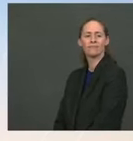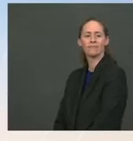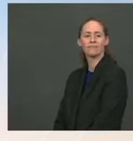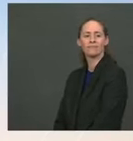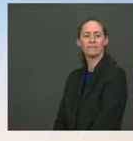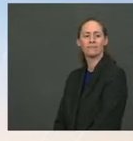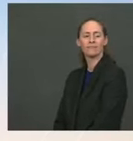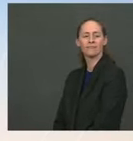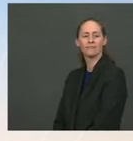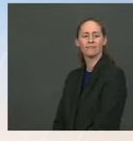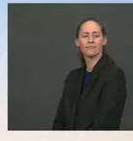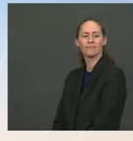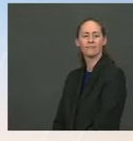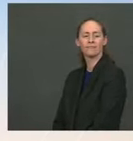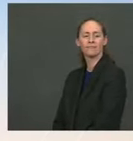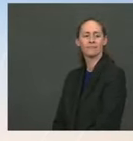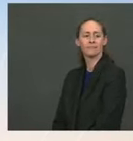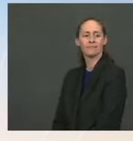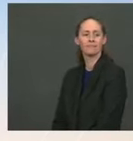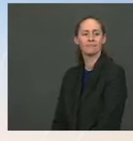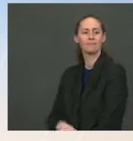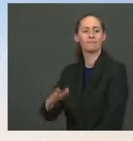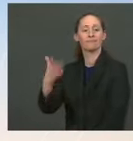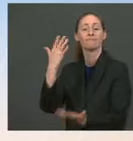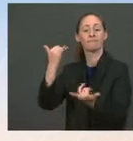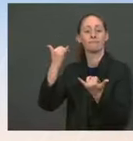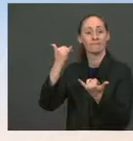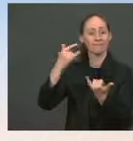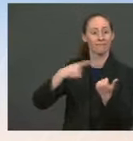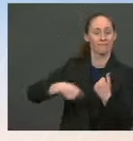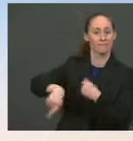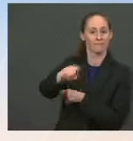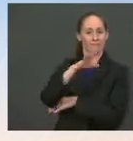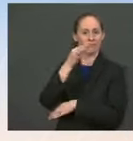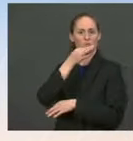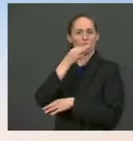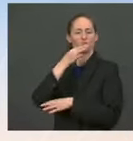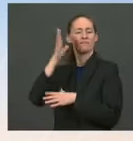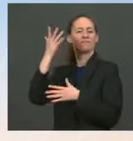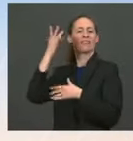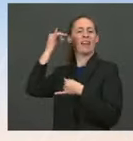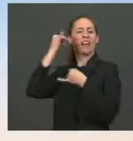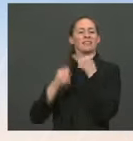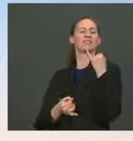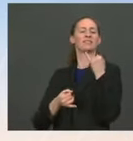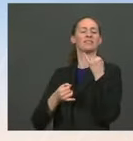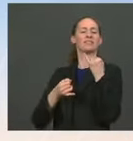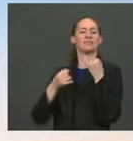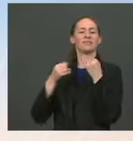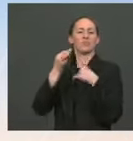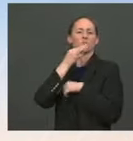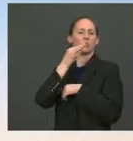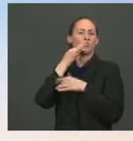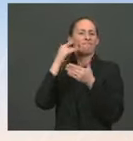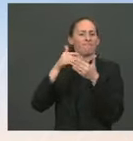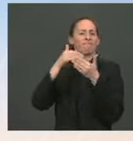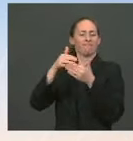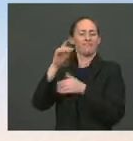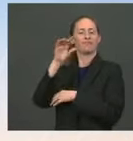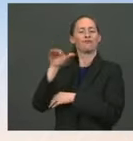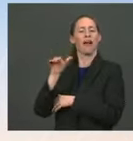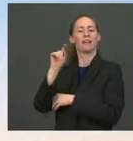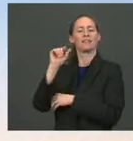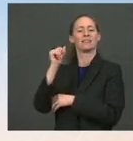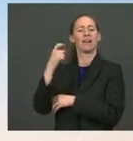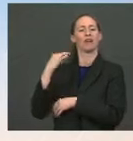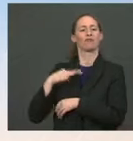expanded tax credit payment, later this month. What message does the White House have for them? Many families have come to count